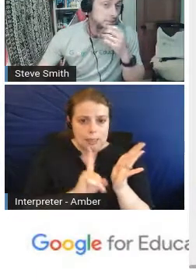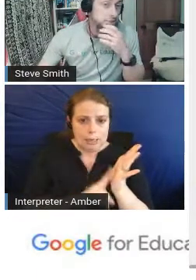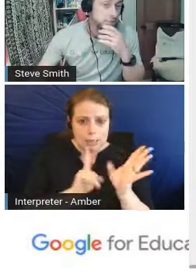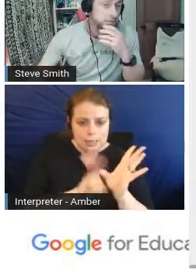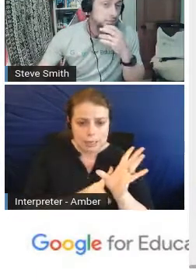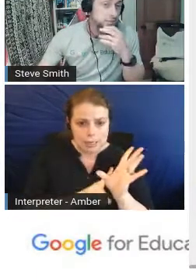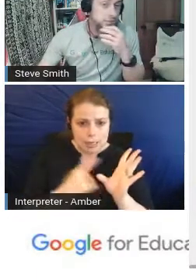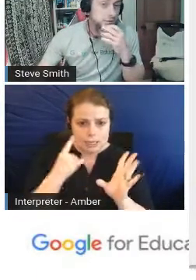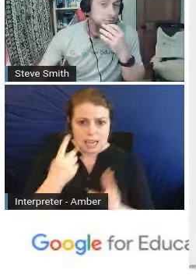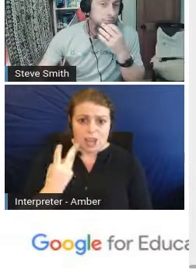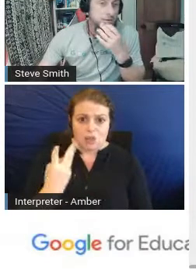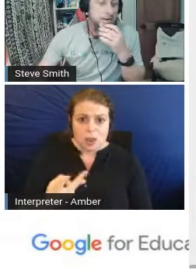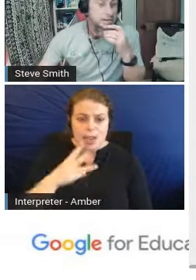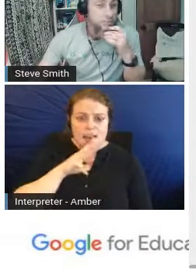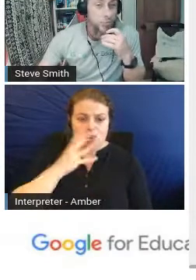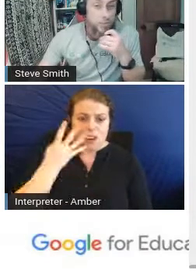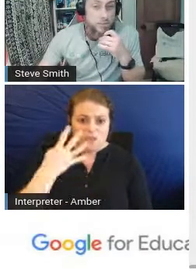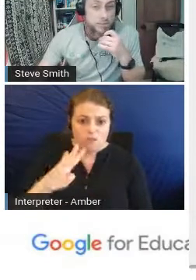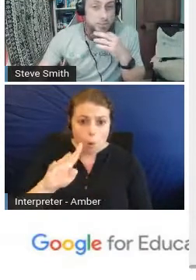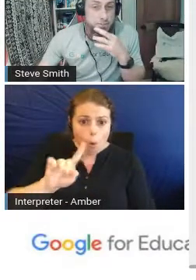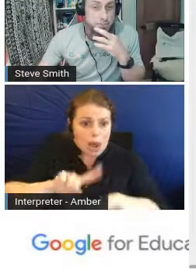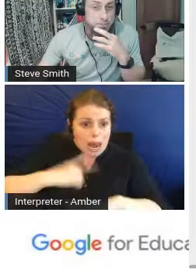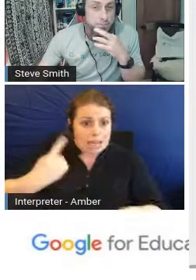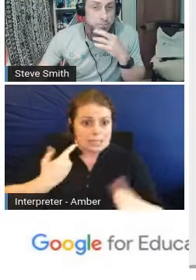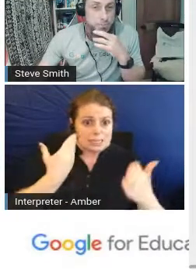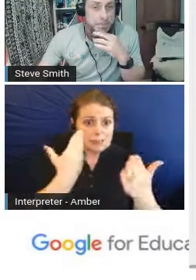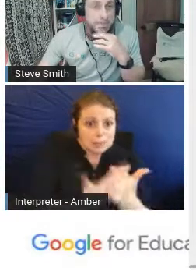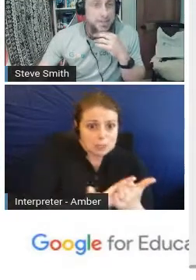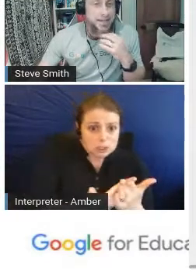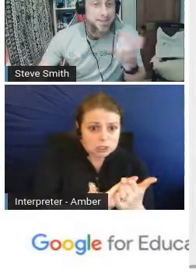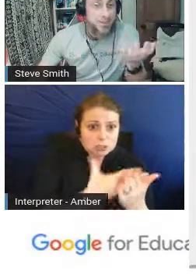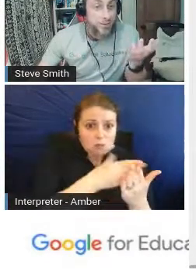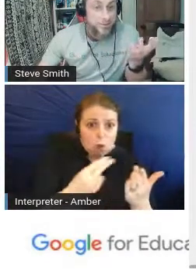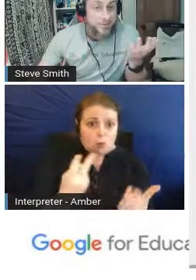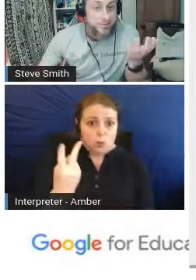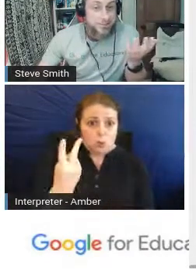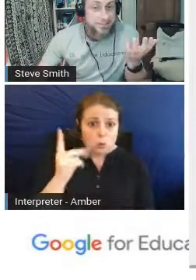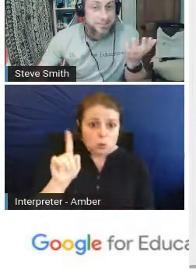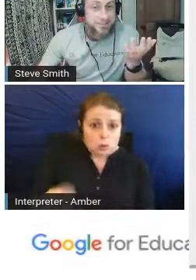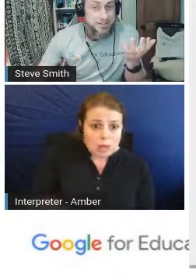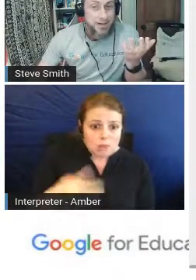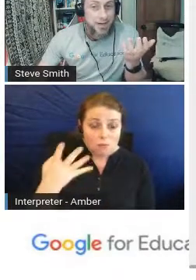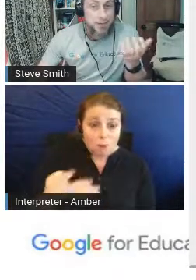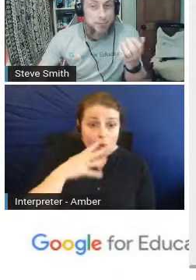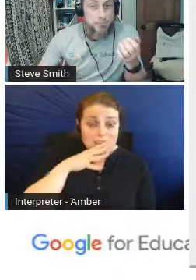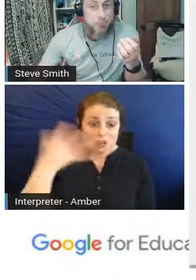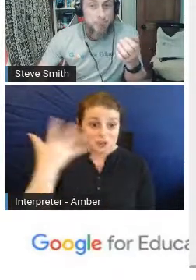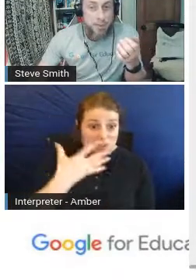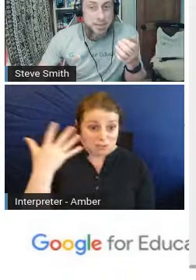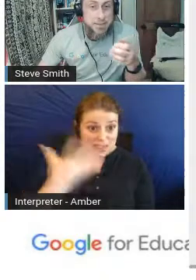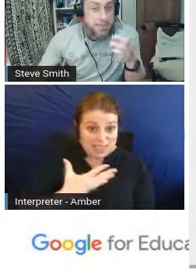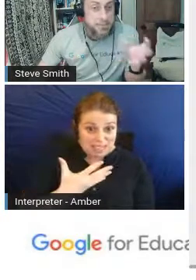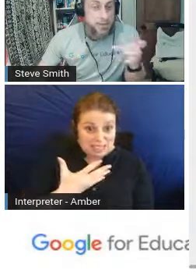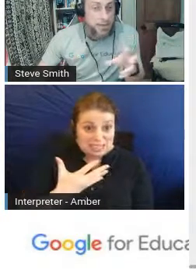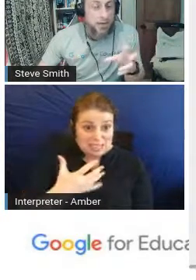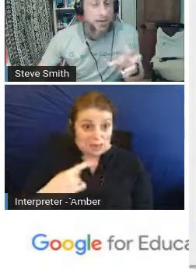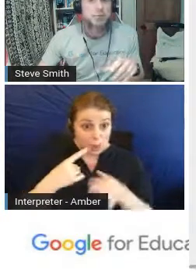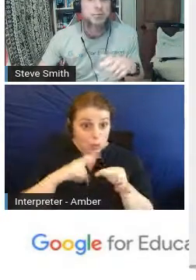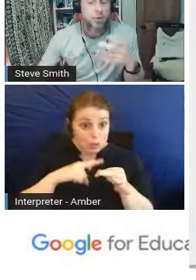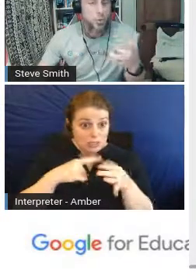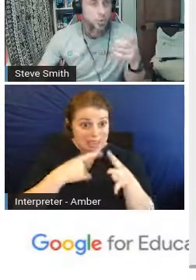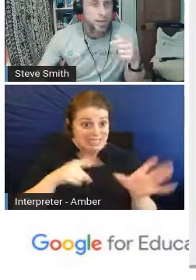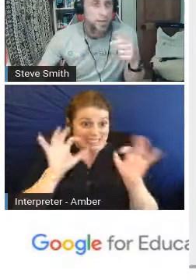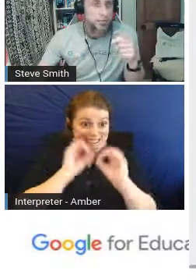late submissions of his 2,400 submissions. Hasn't answered any questions, but has